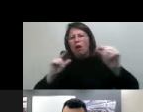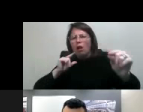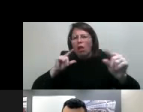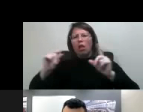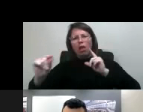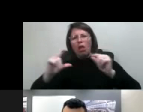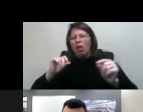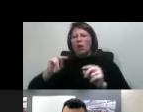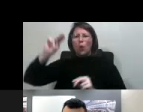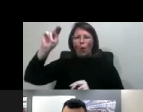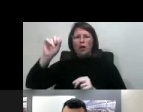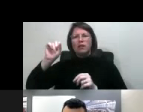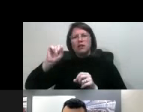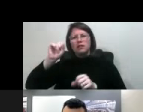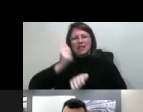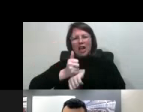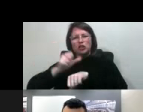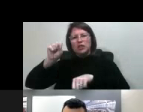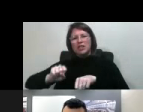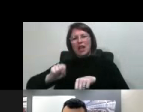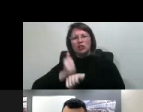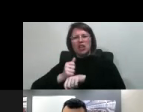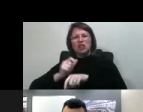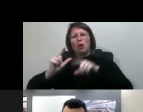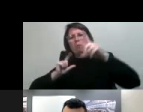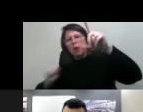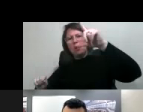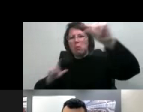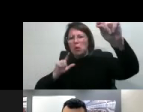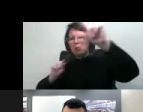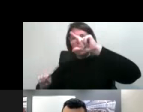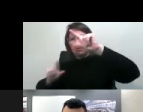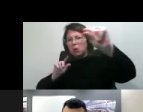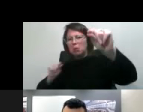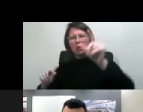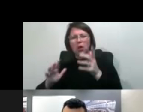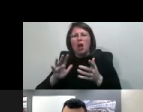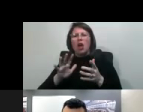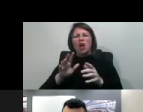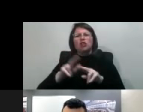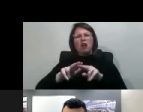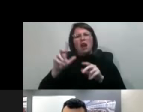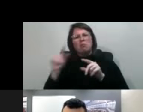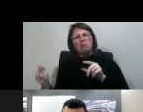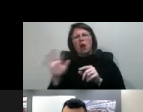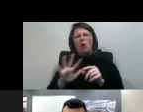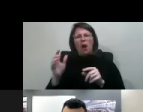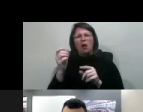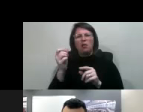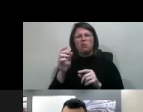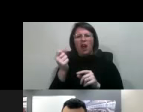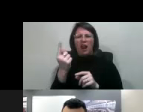schedules shortly, but there'll be a train that will leave Boston right around 11, hitting all of